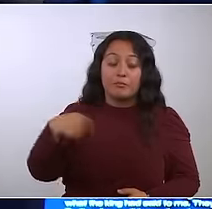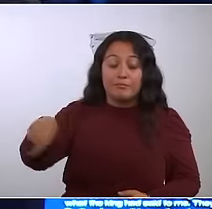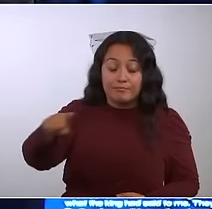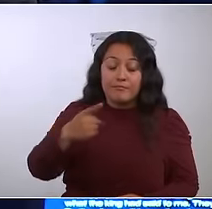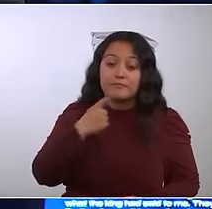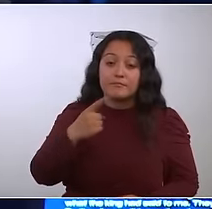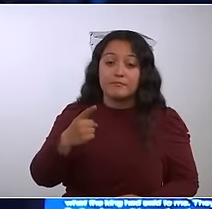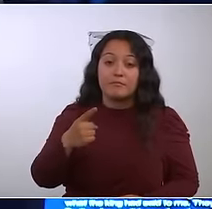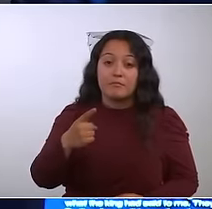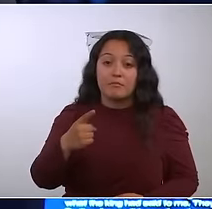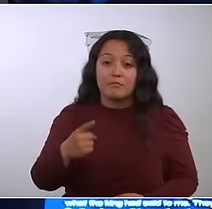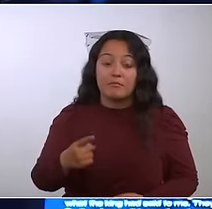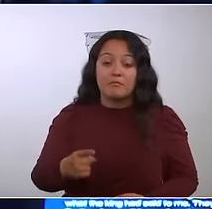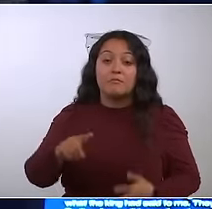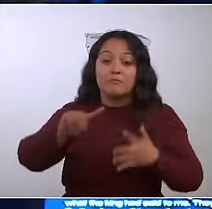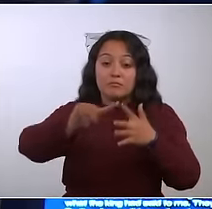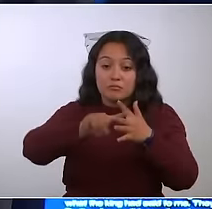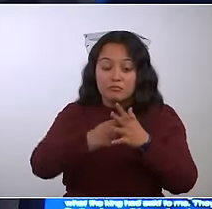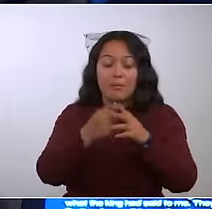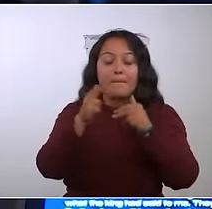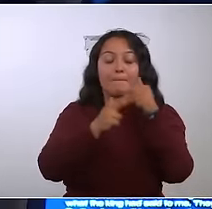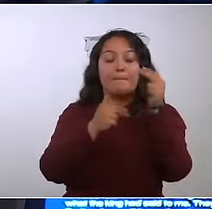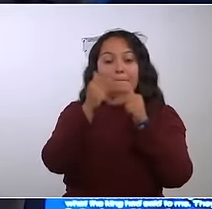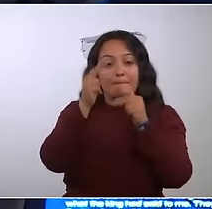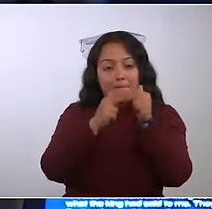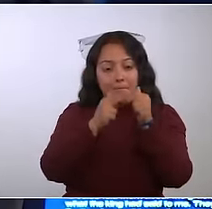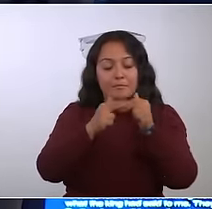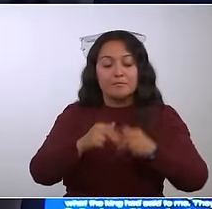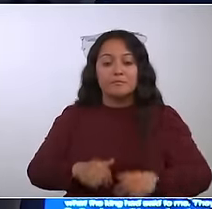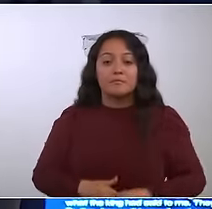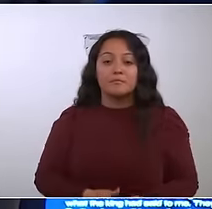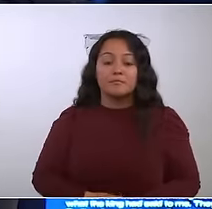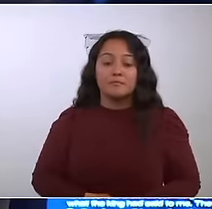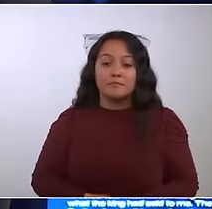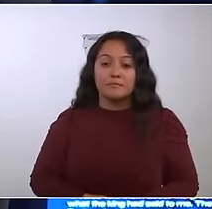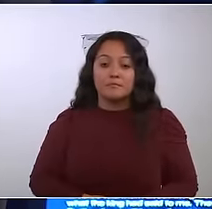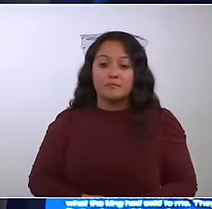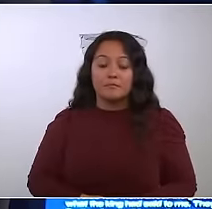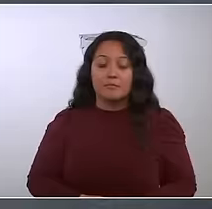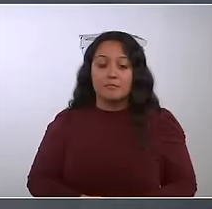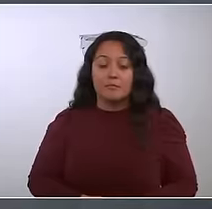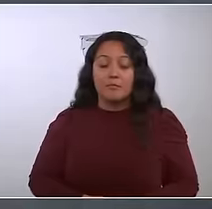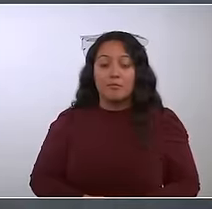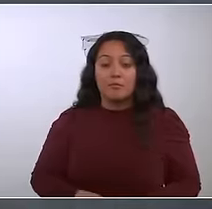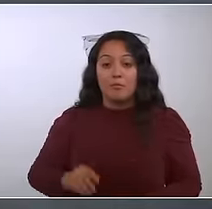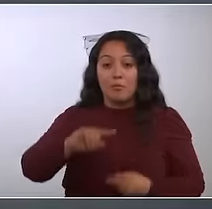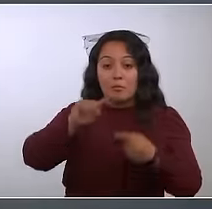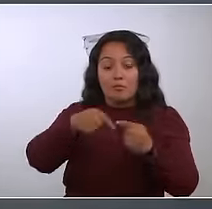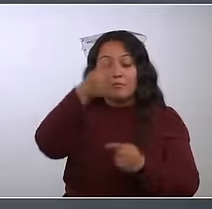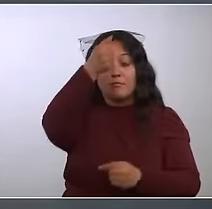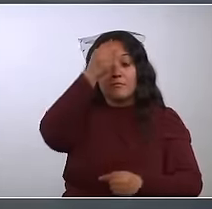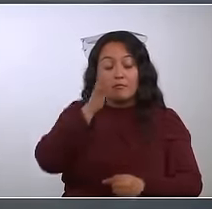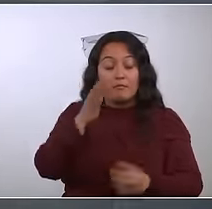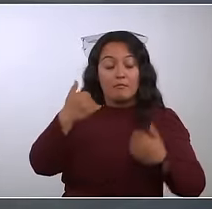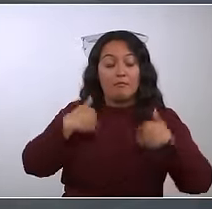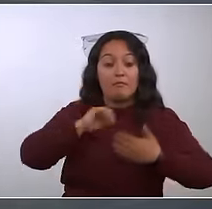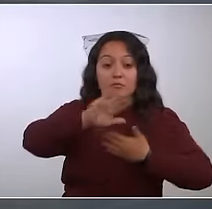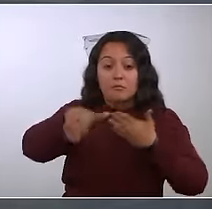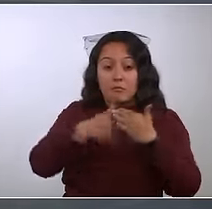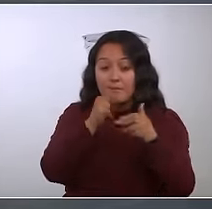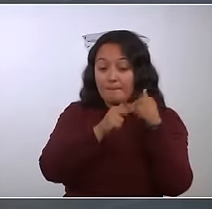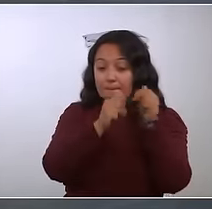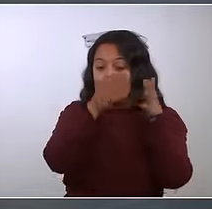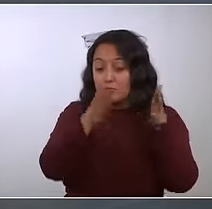replied, entonces declaren, let's start building. Vamos a edificar. Because when God gathers the builders, porque cuando